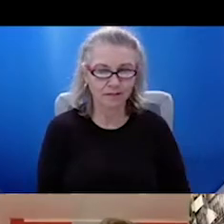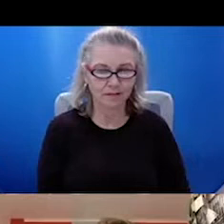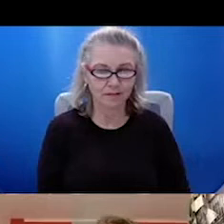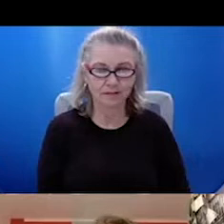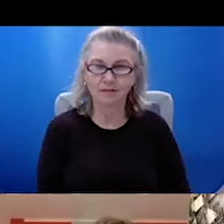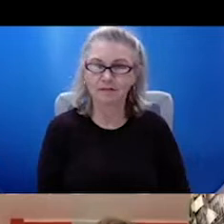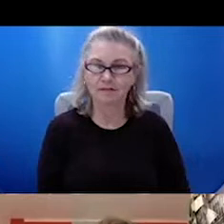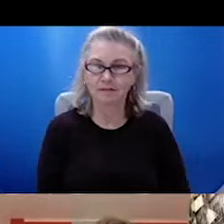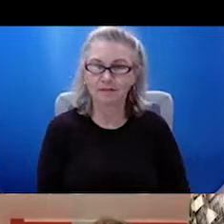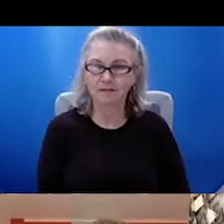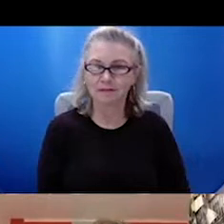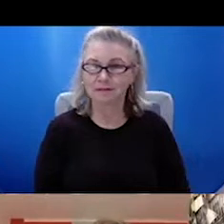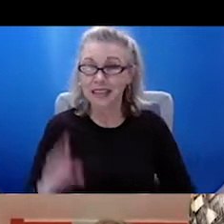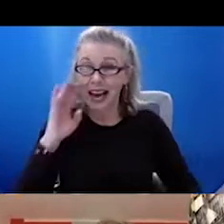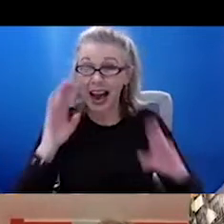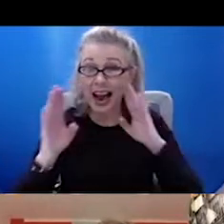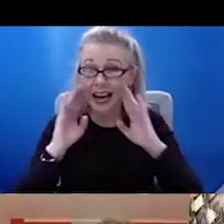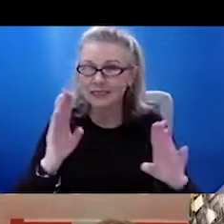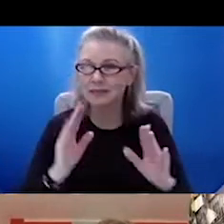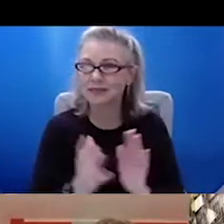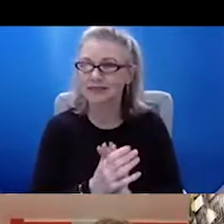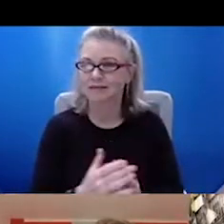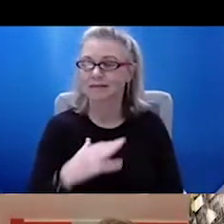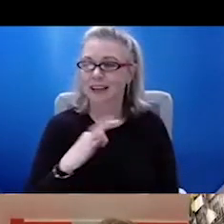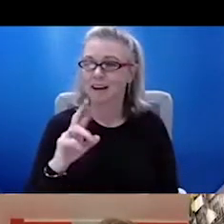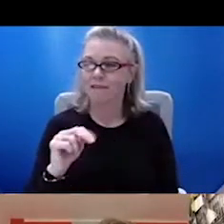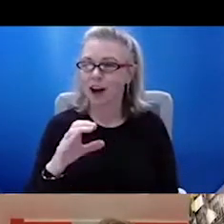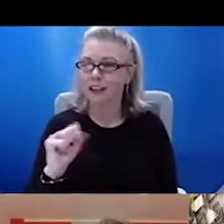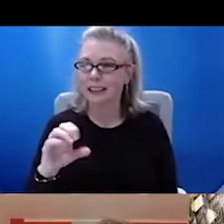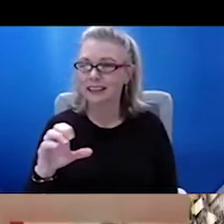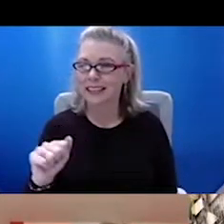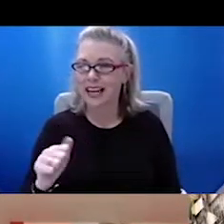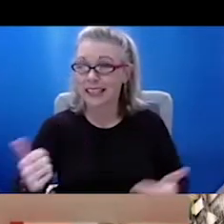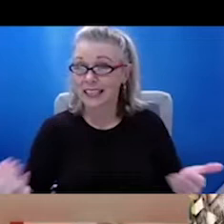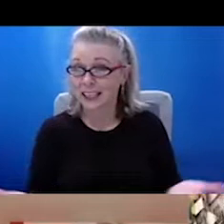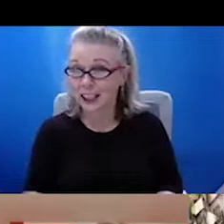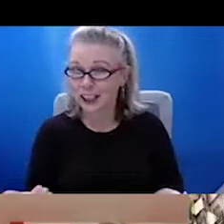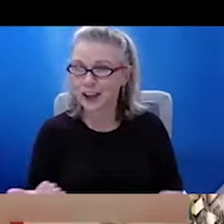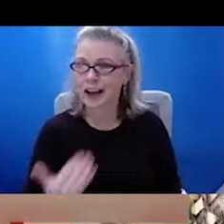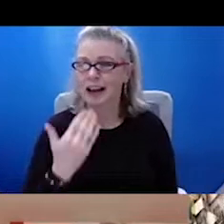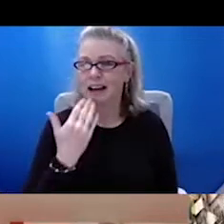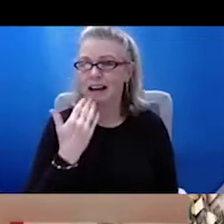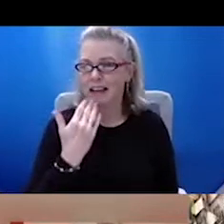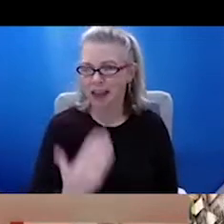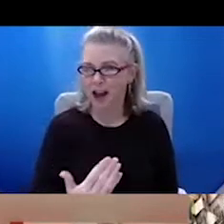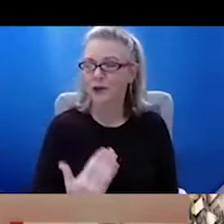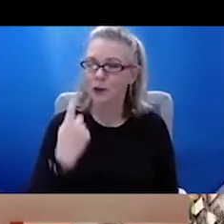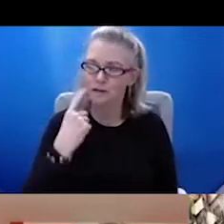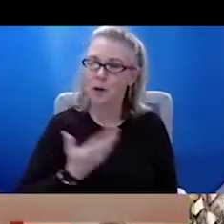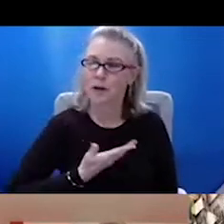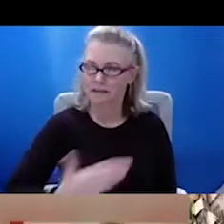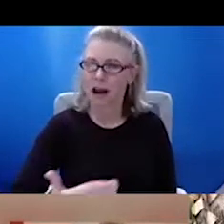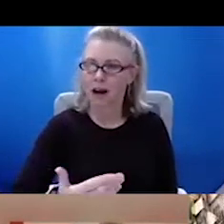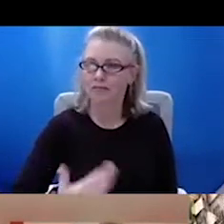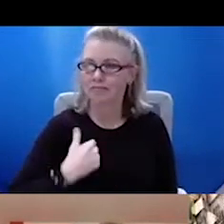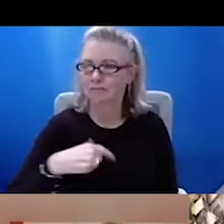Well, hi everyone. Francesca here. Thanks to Rethinking Residency for inviting me this week to